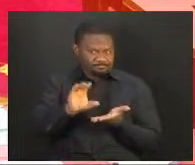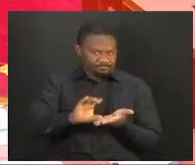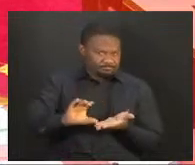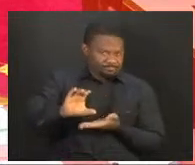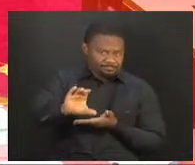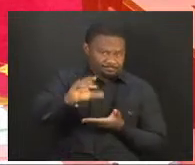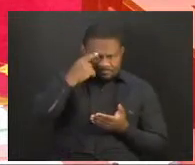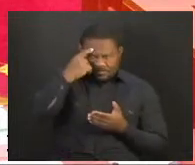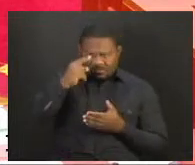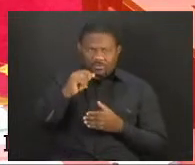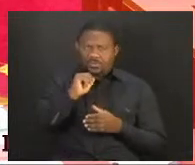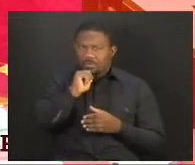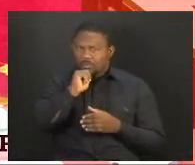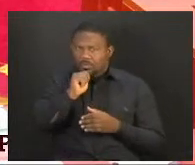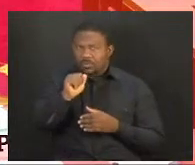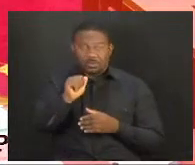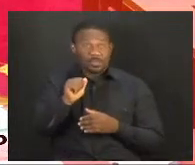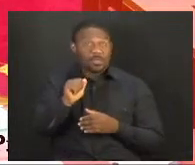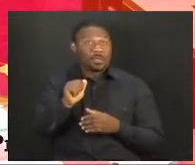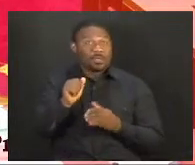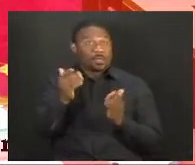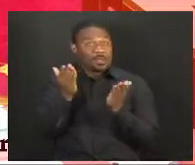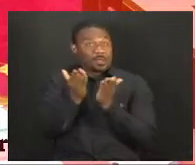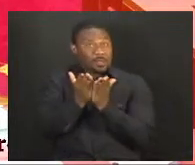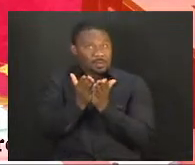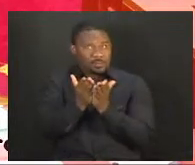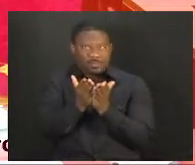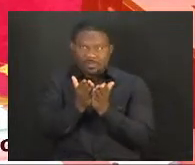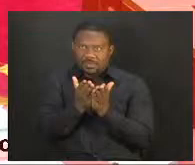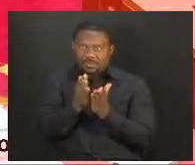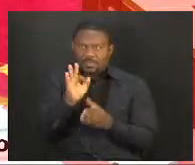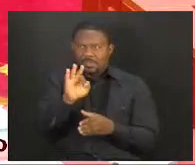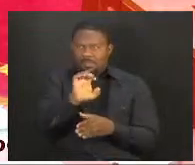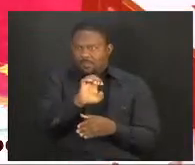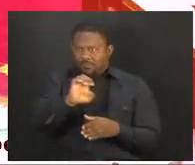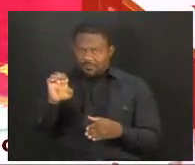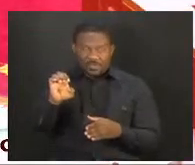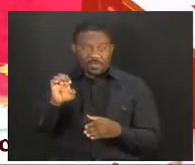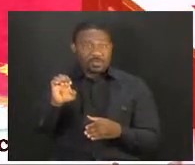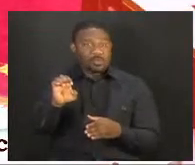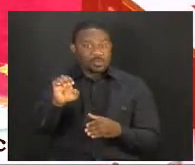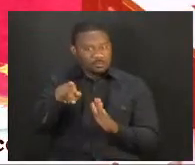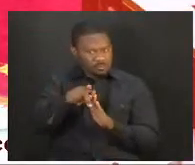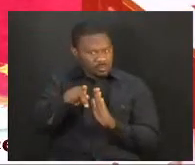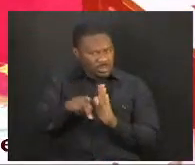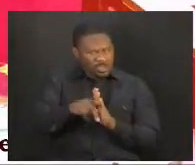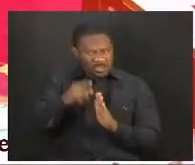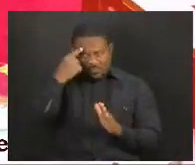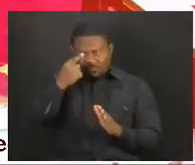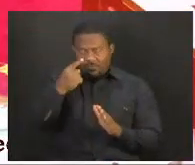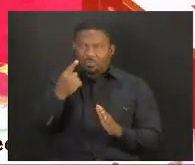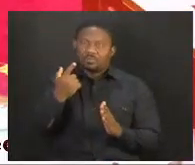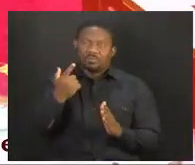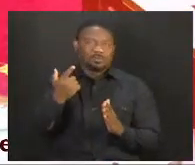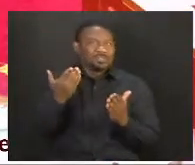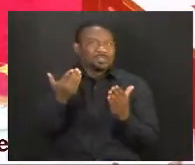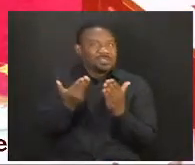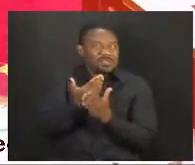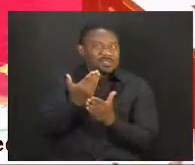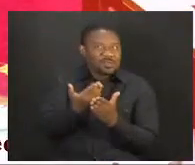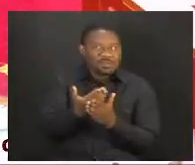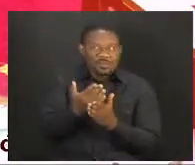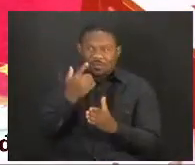the non-academic fee policy for all first-year students in public tertiary institutions under the No Fee